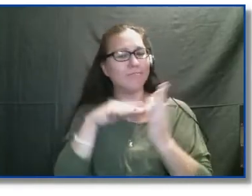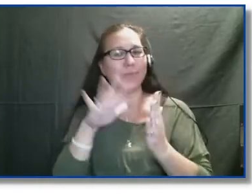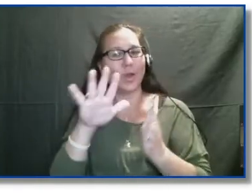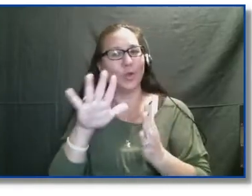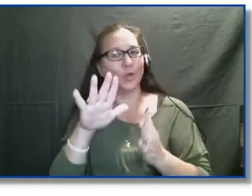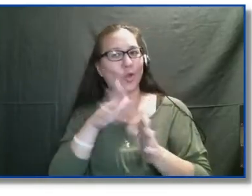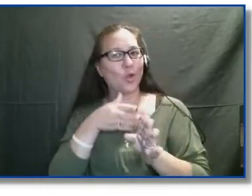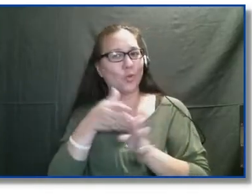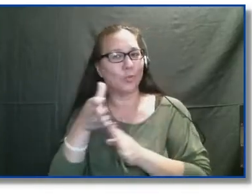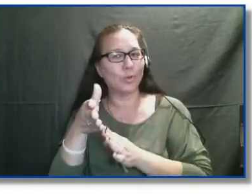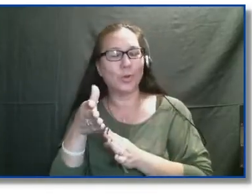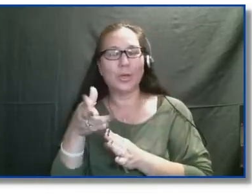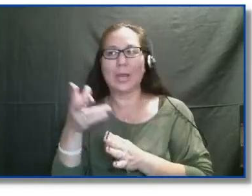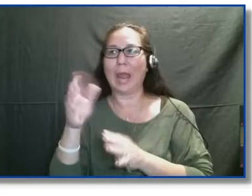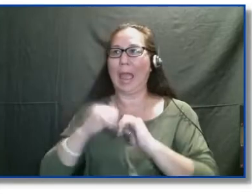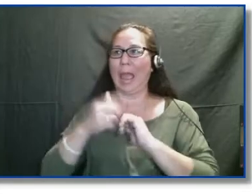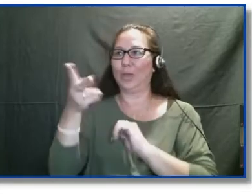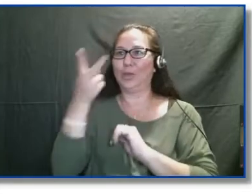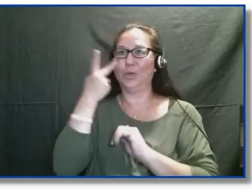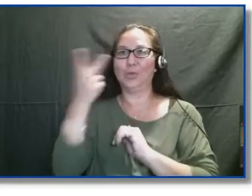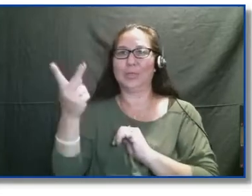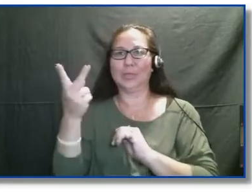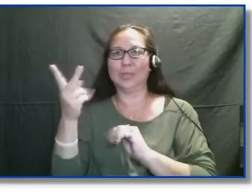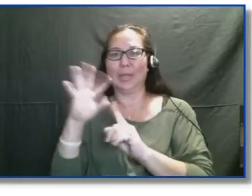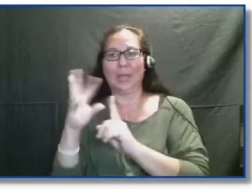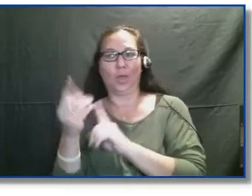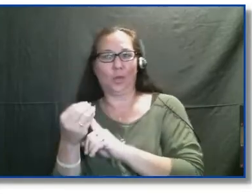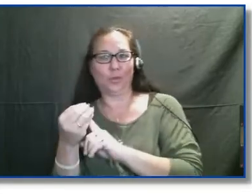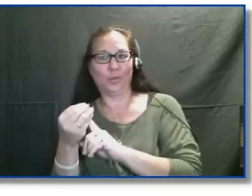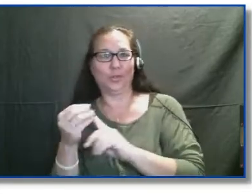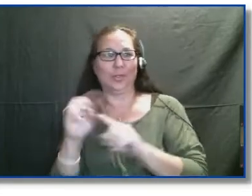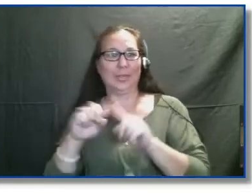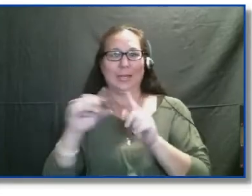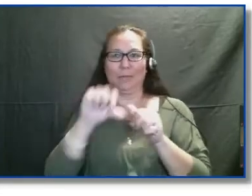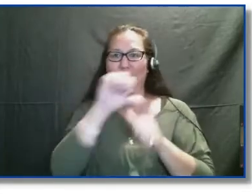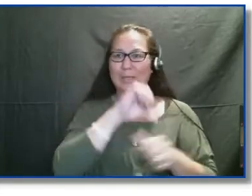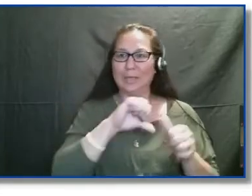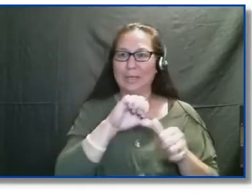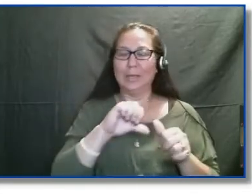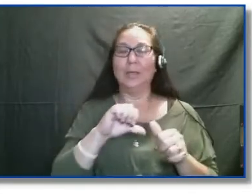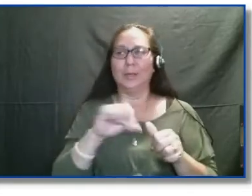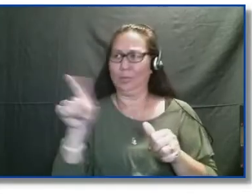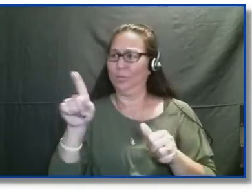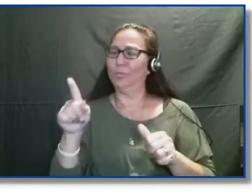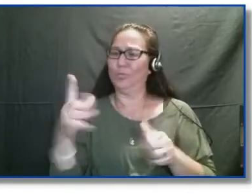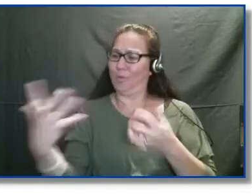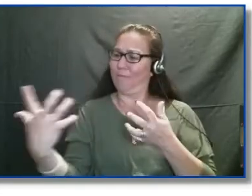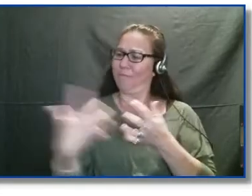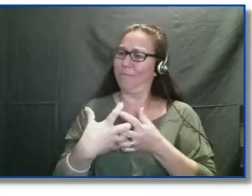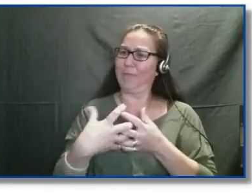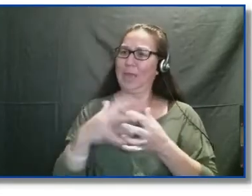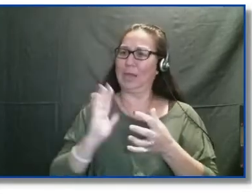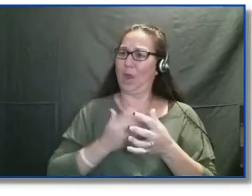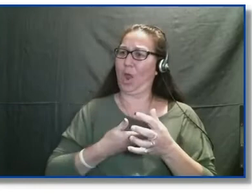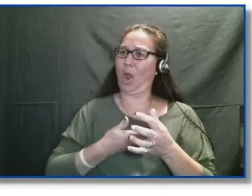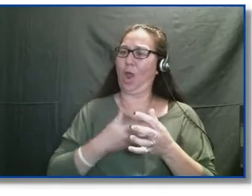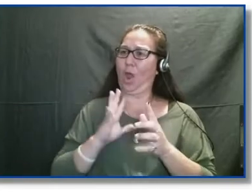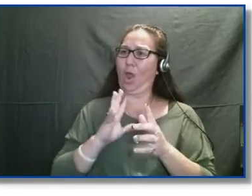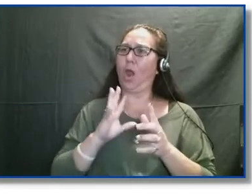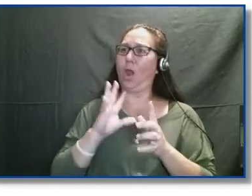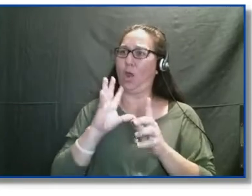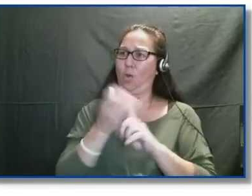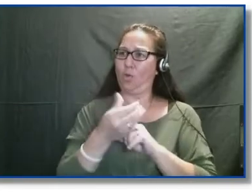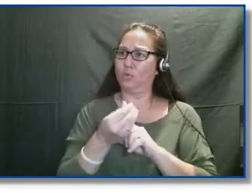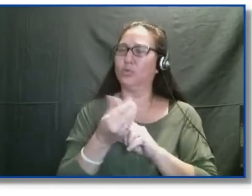and societies, I realize how well you fit into MIT, into our culture. MIT is about mind